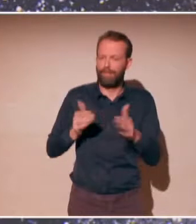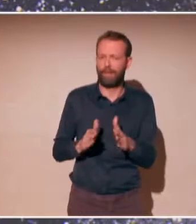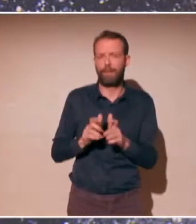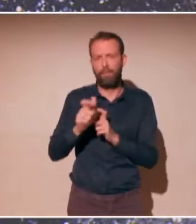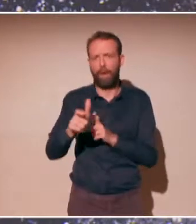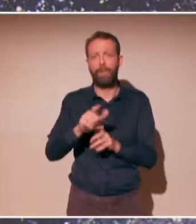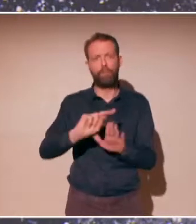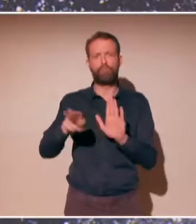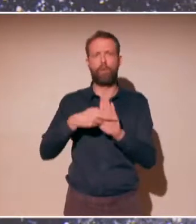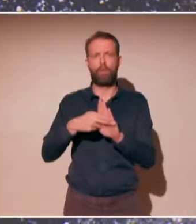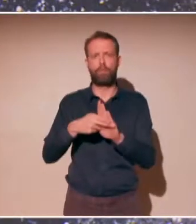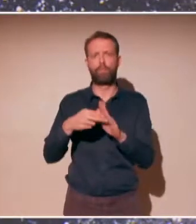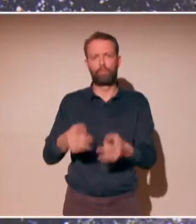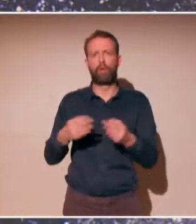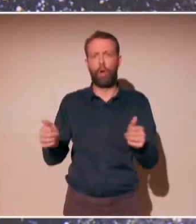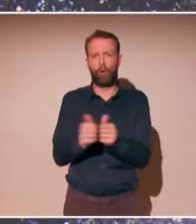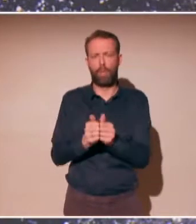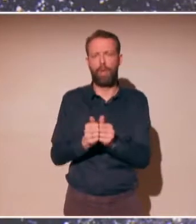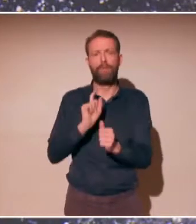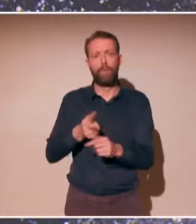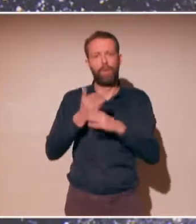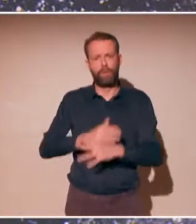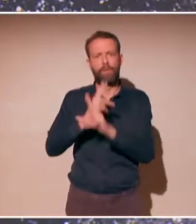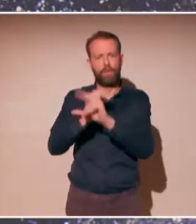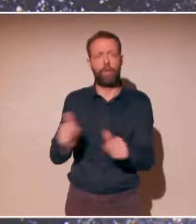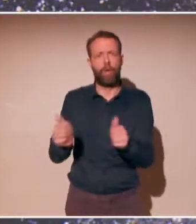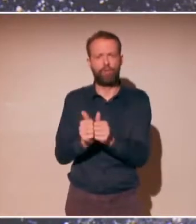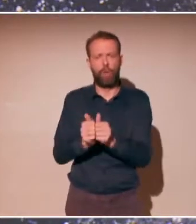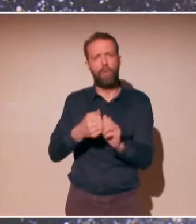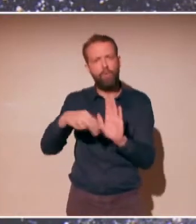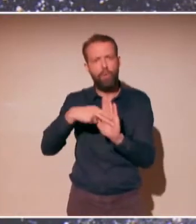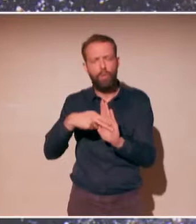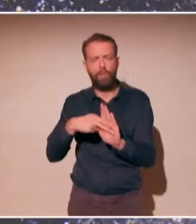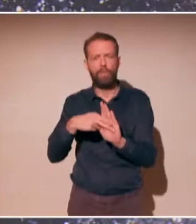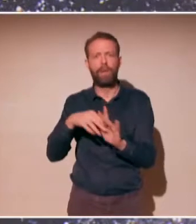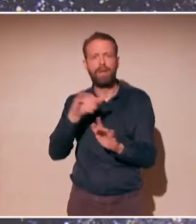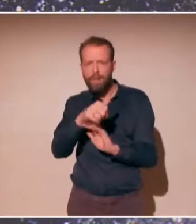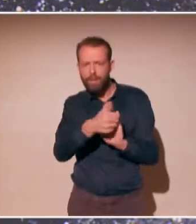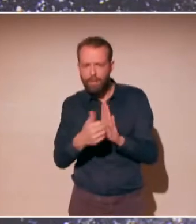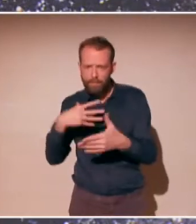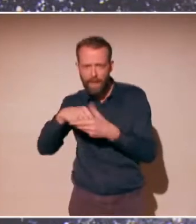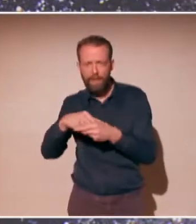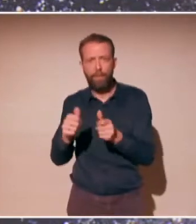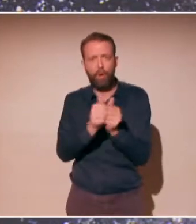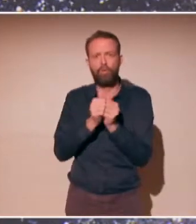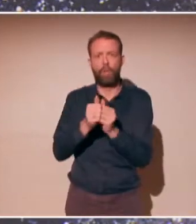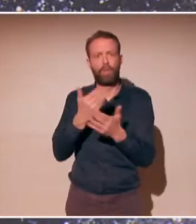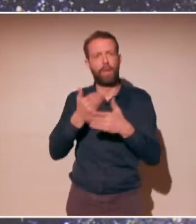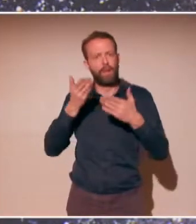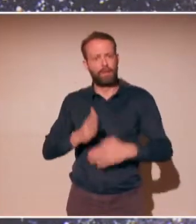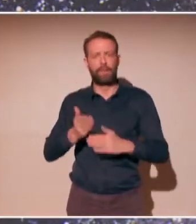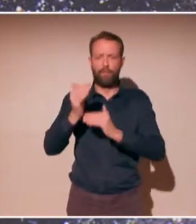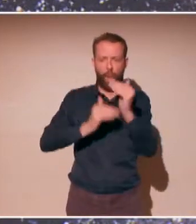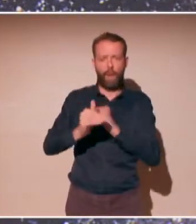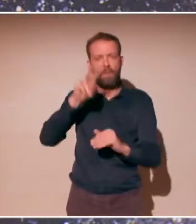an option to that, which is to work together, define common norms, define common standards, define a